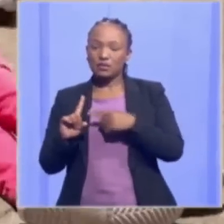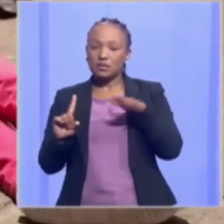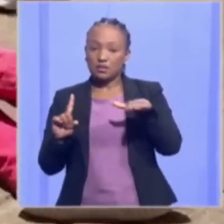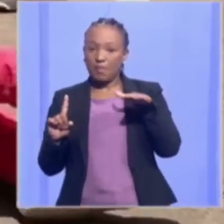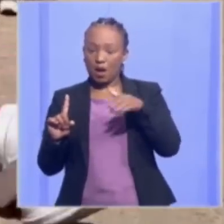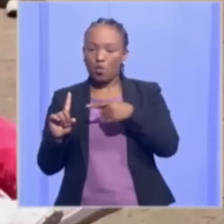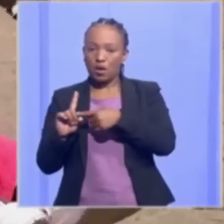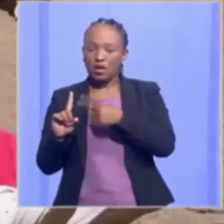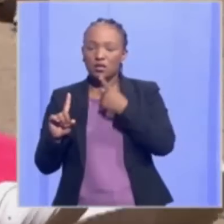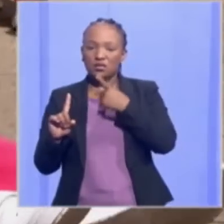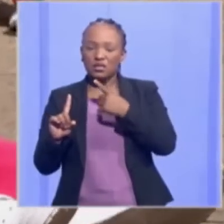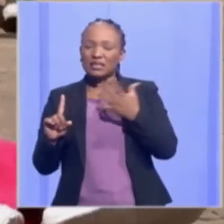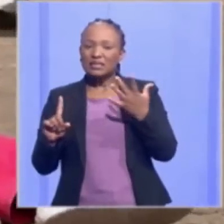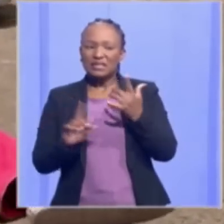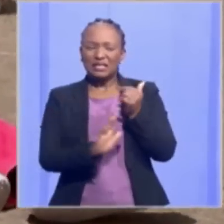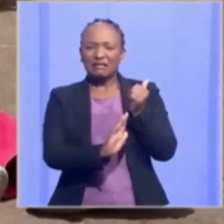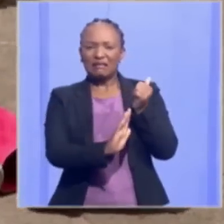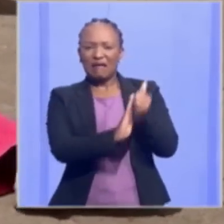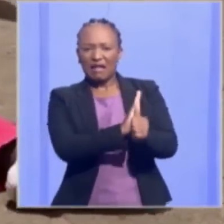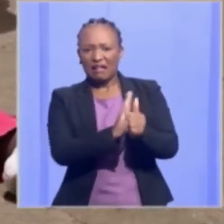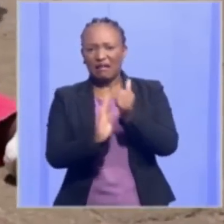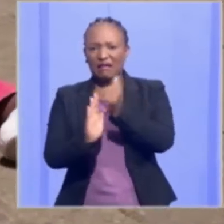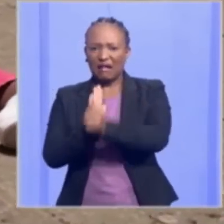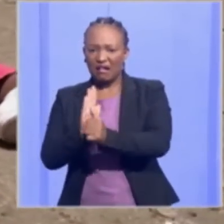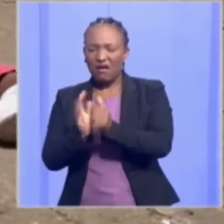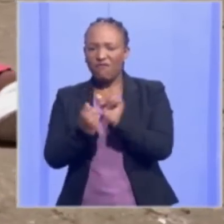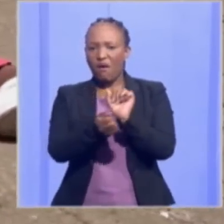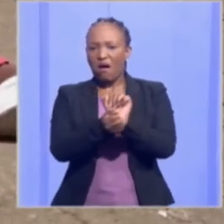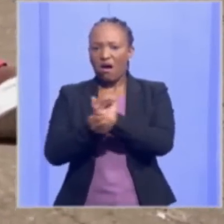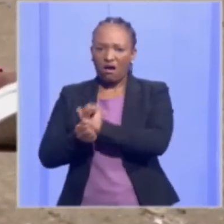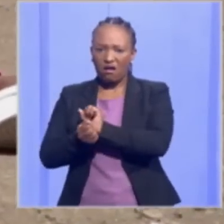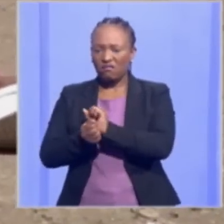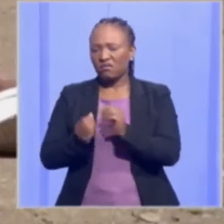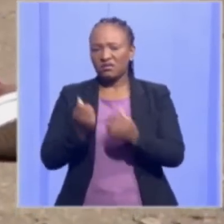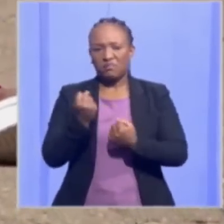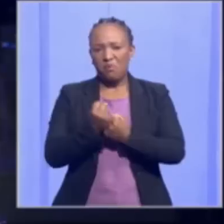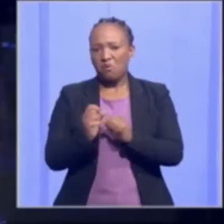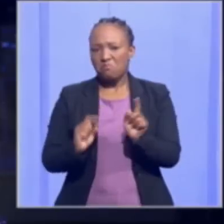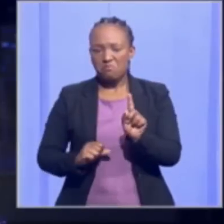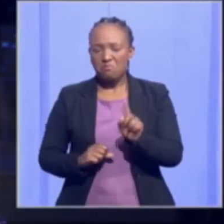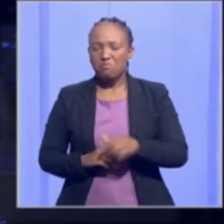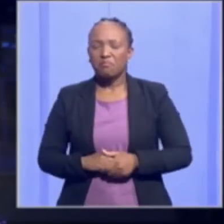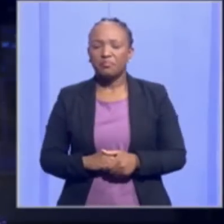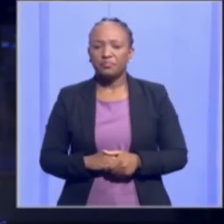hore o kgahlano le kahlolo ya lefu e neng e sebediswa ke makapitale.